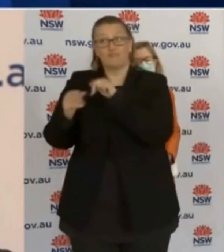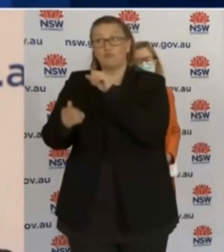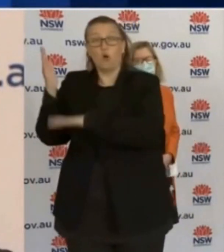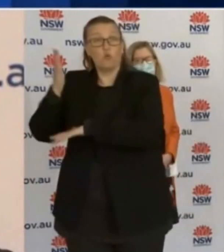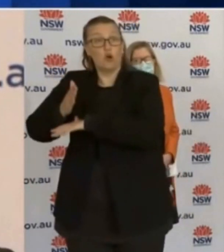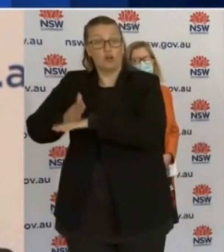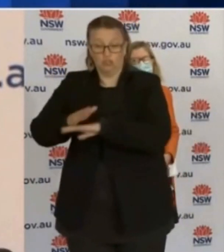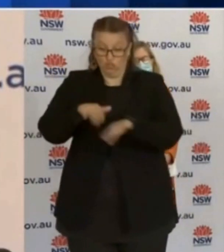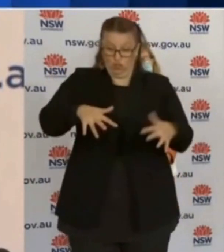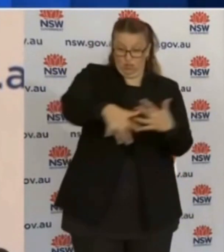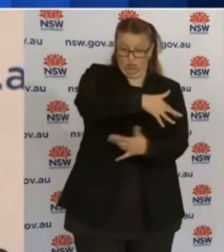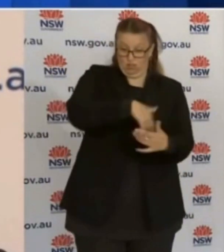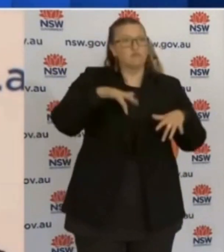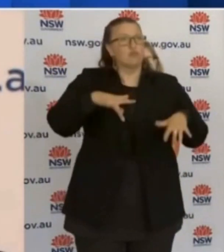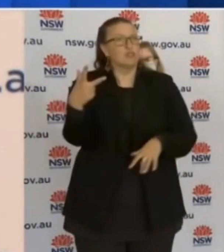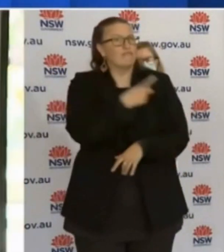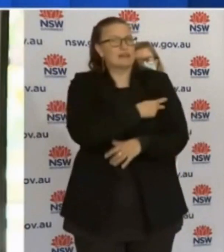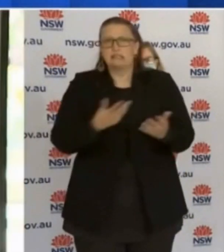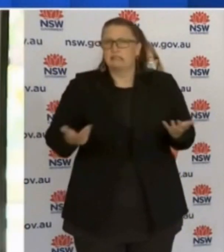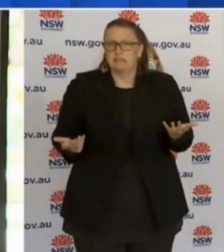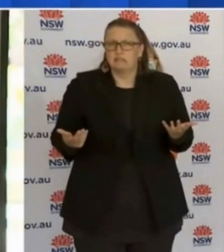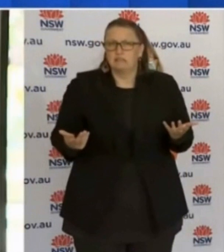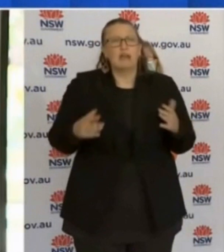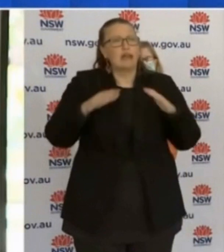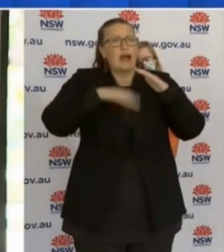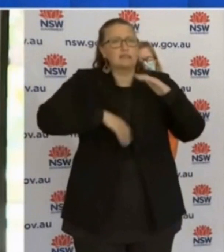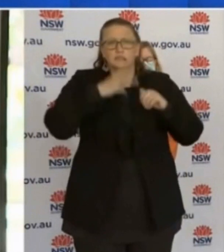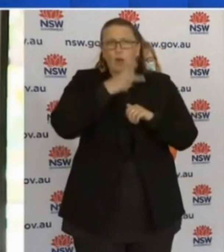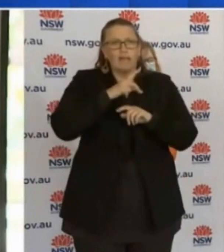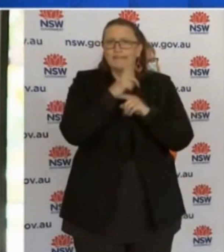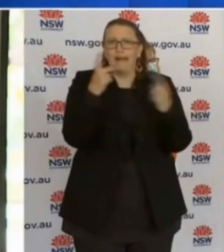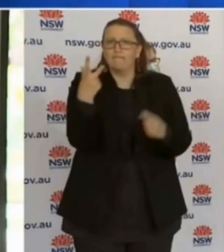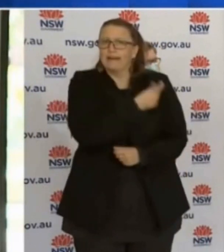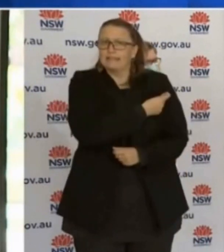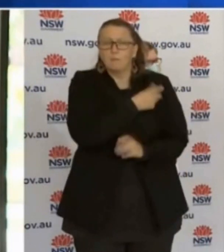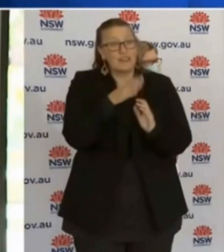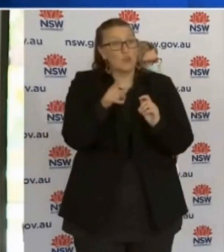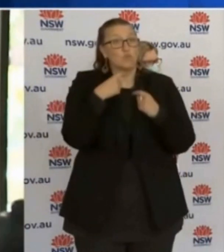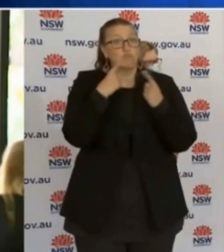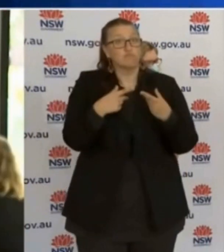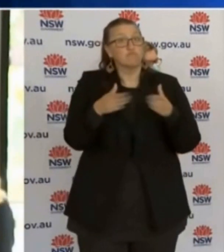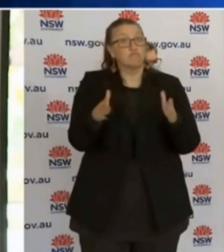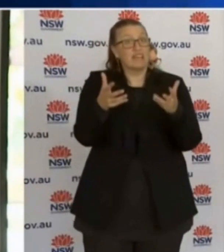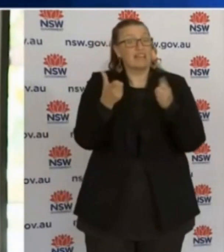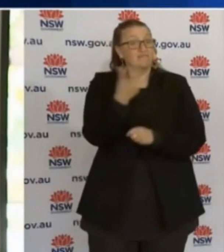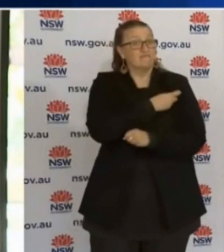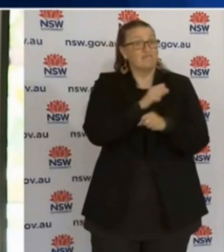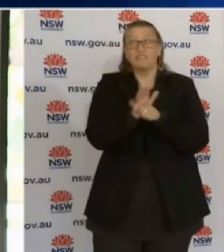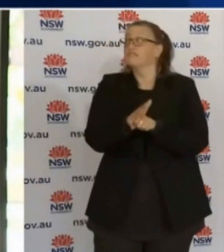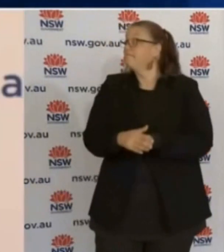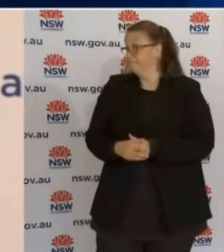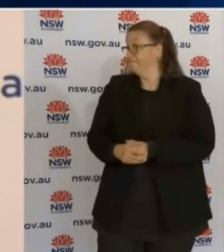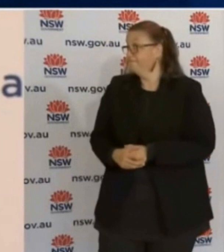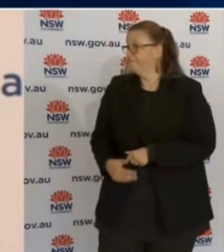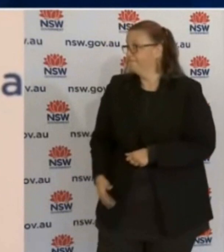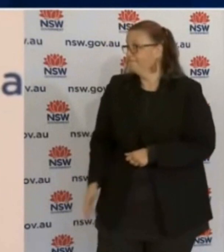moving around, they can't get vaccinated, younger children. Aren't you exposing kids to this virus because they are getting Delta? Can I assure the